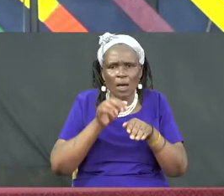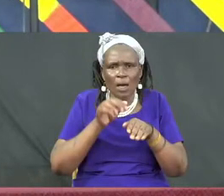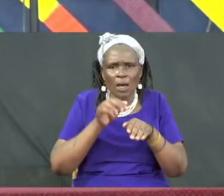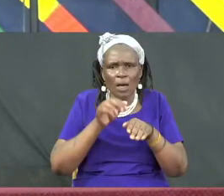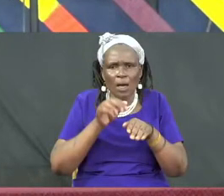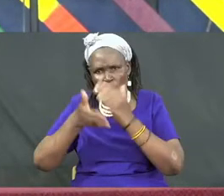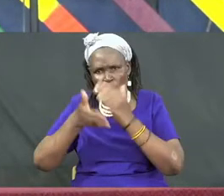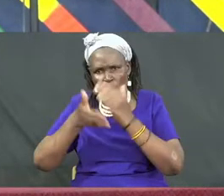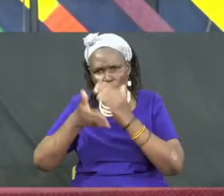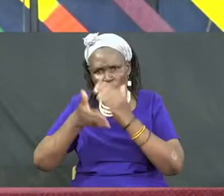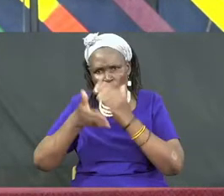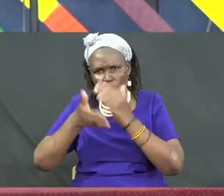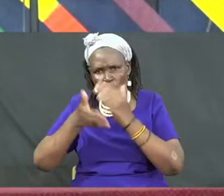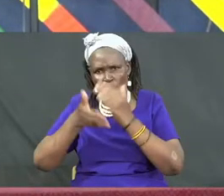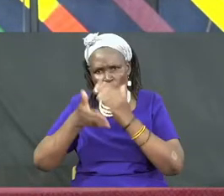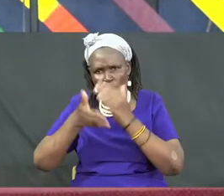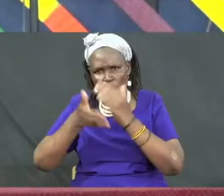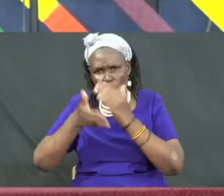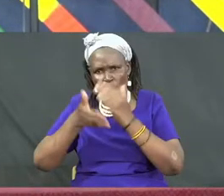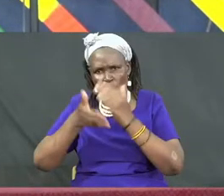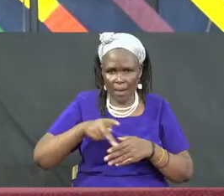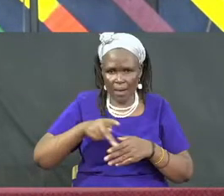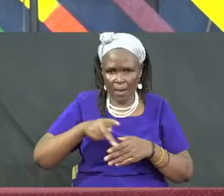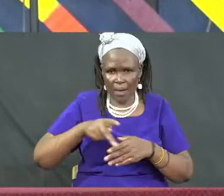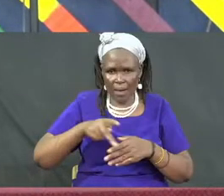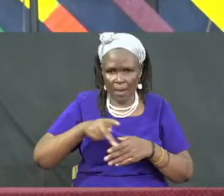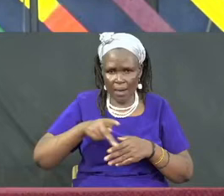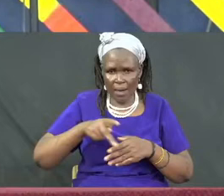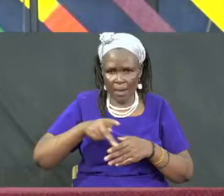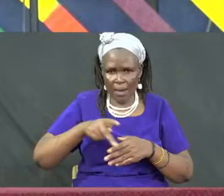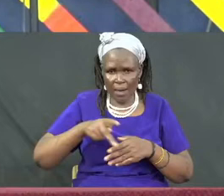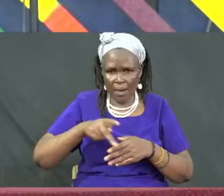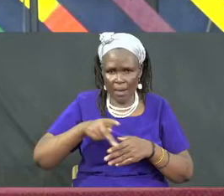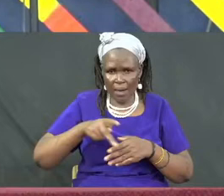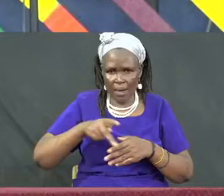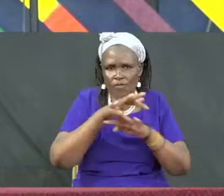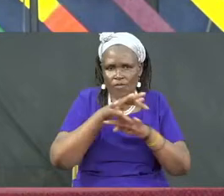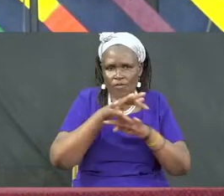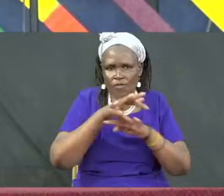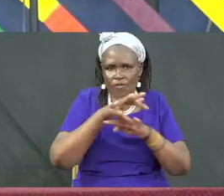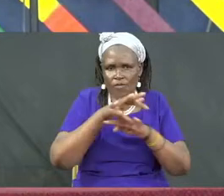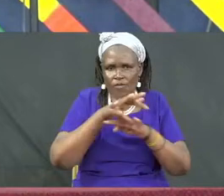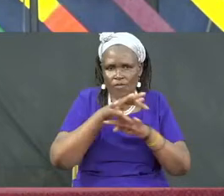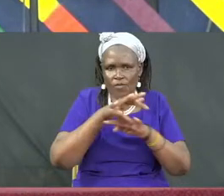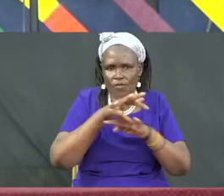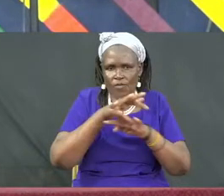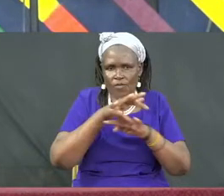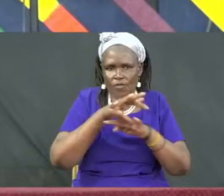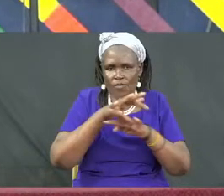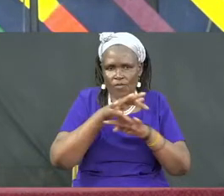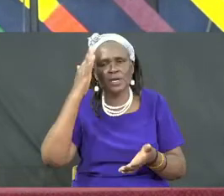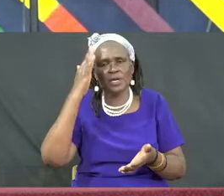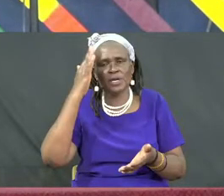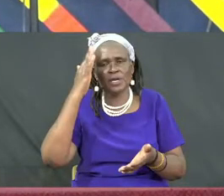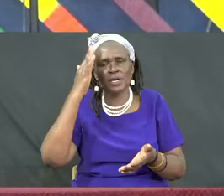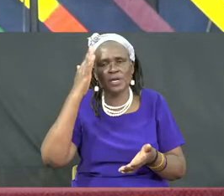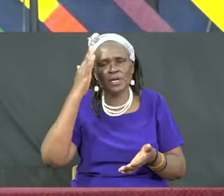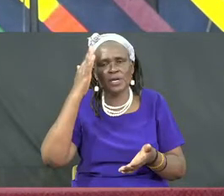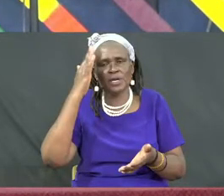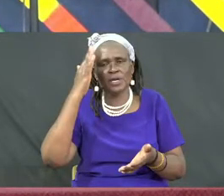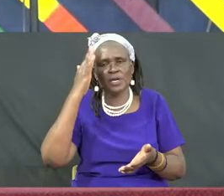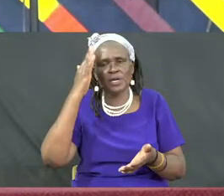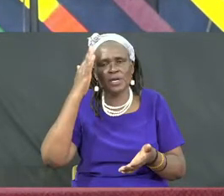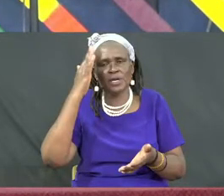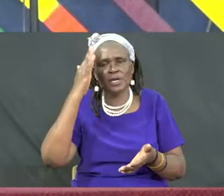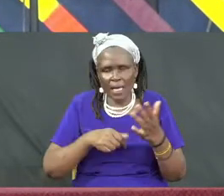more concentrated in Pergamum above everywhere else. Now we know that the Bible does call Satan the